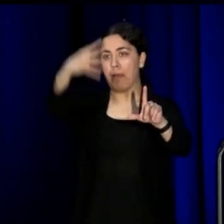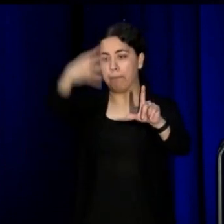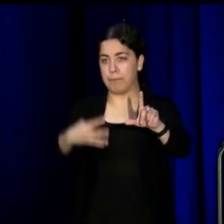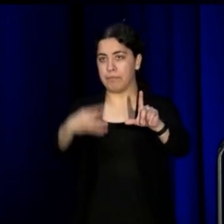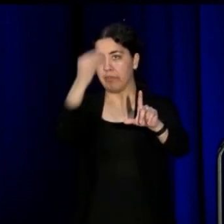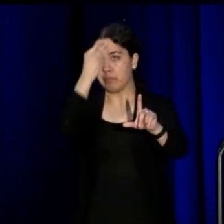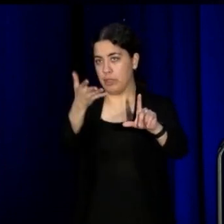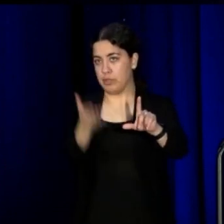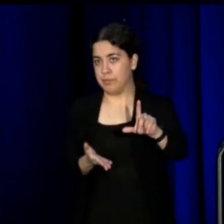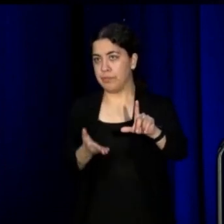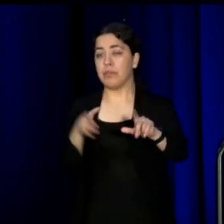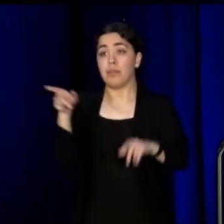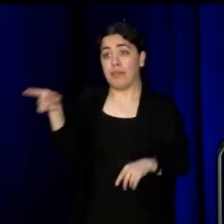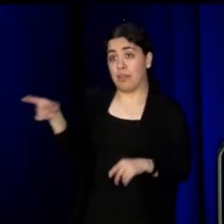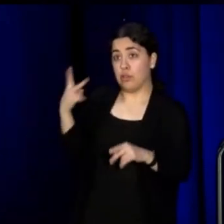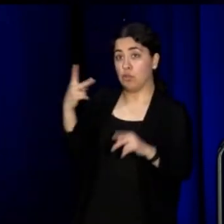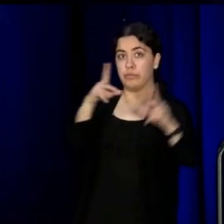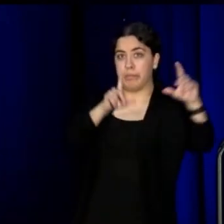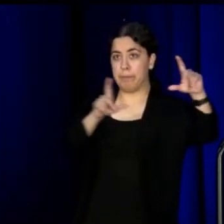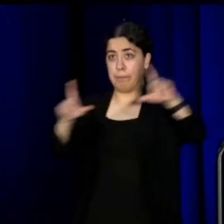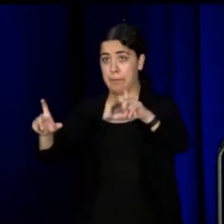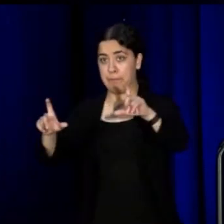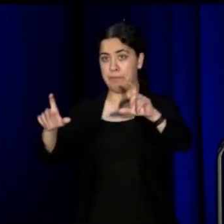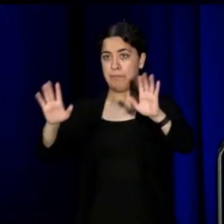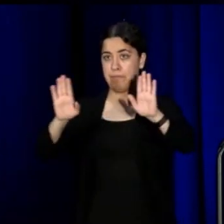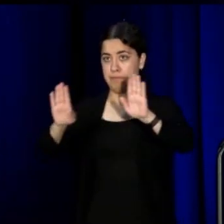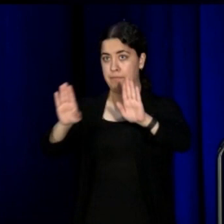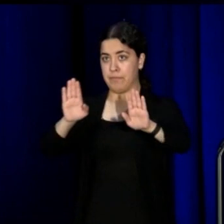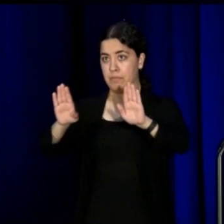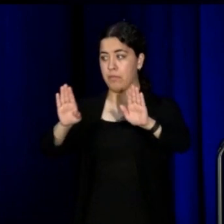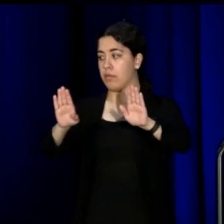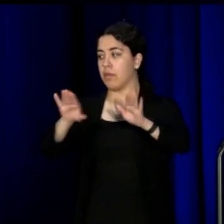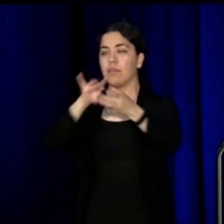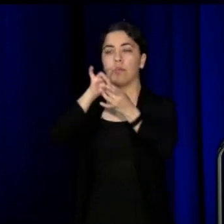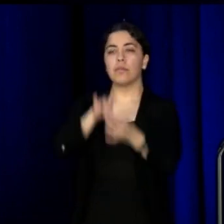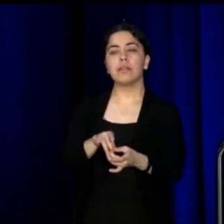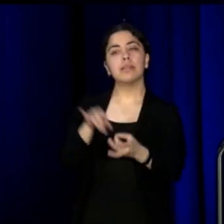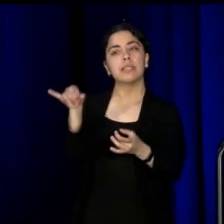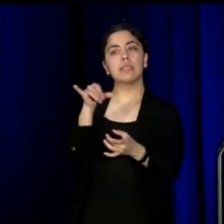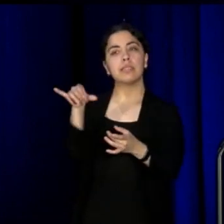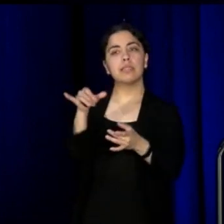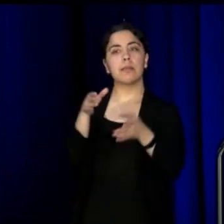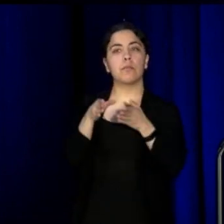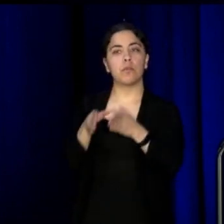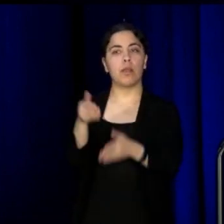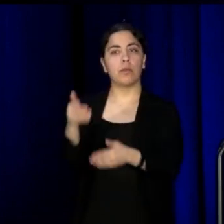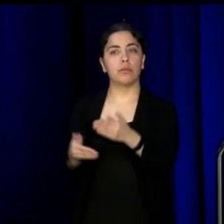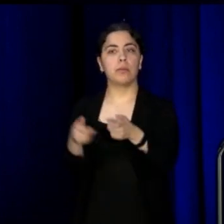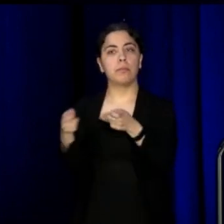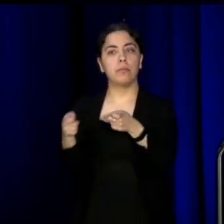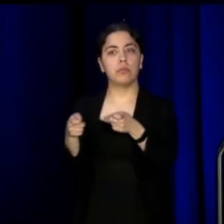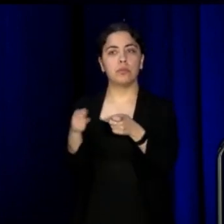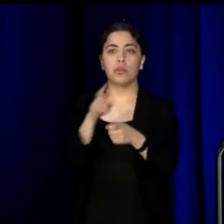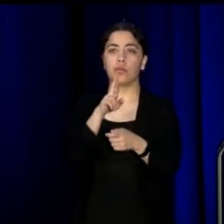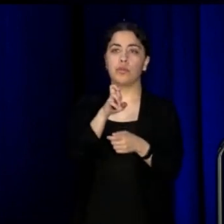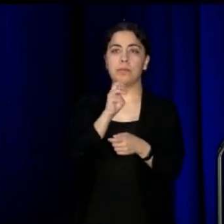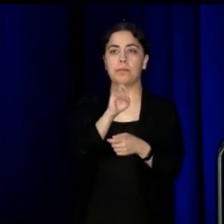these two screenshots that I showed are related to the same route, let's say, that we are managing on a Remix